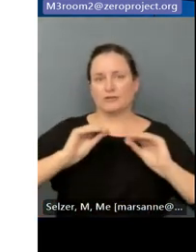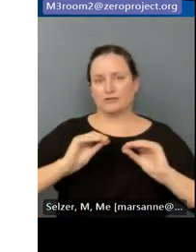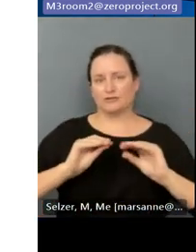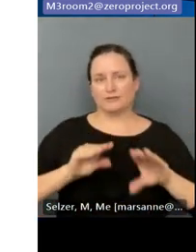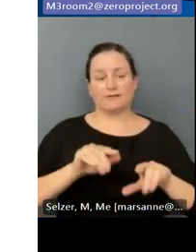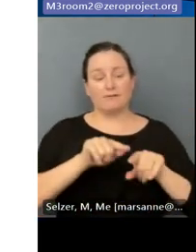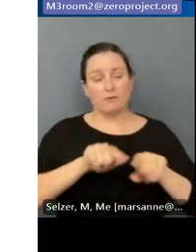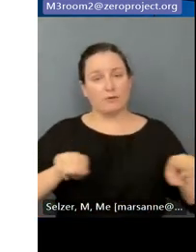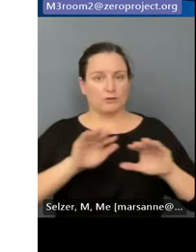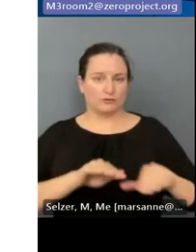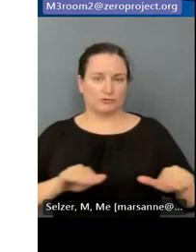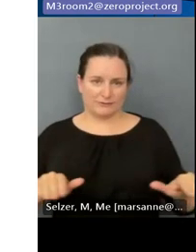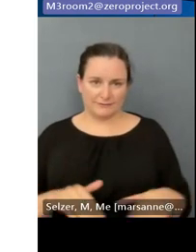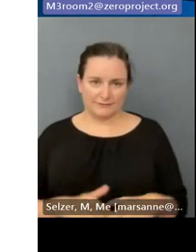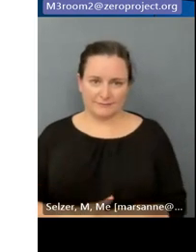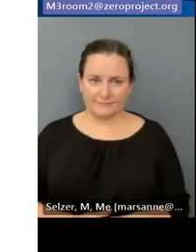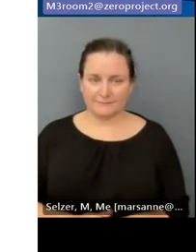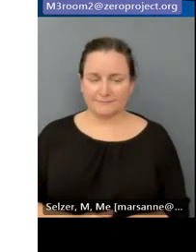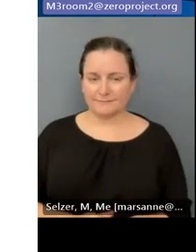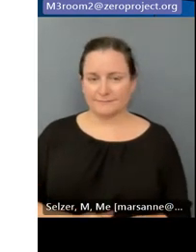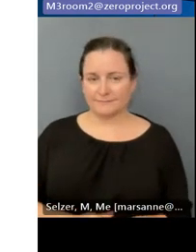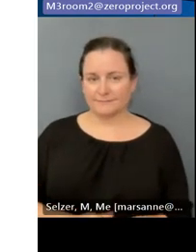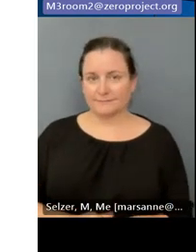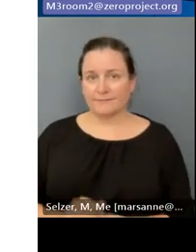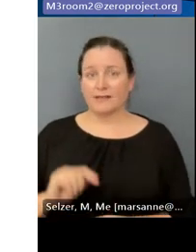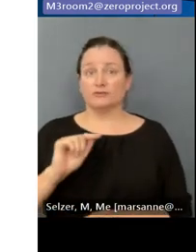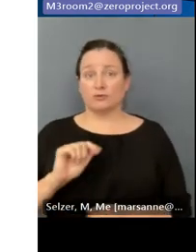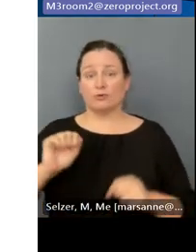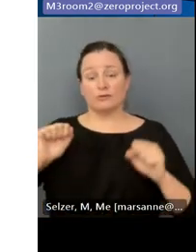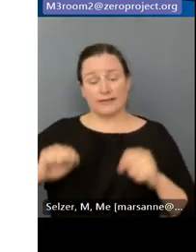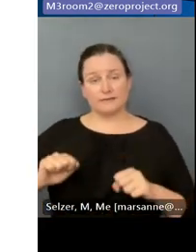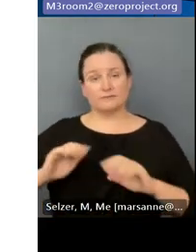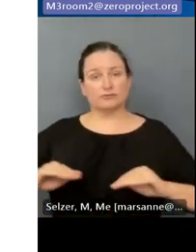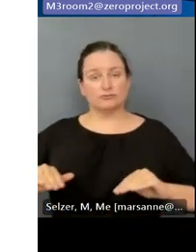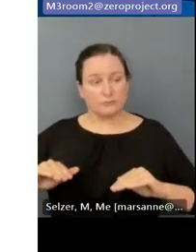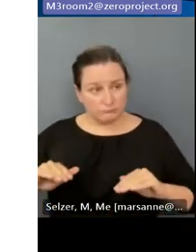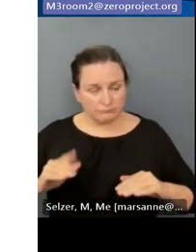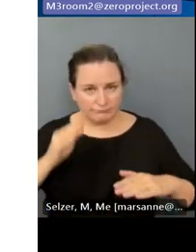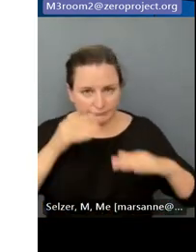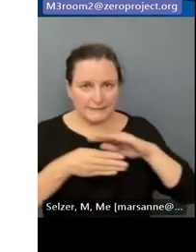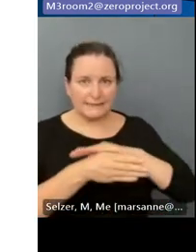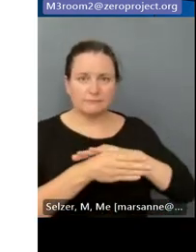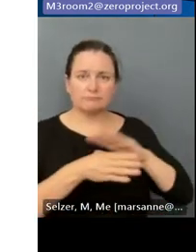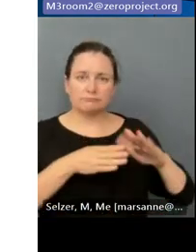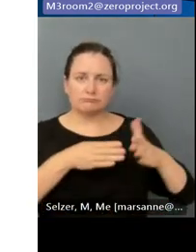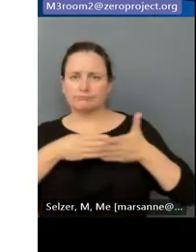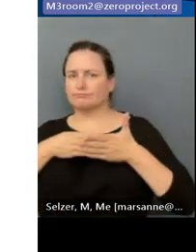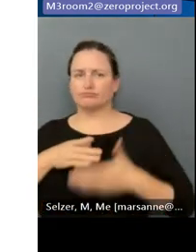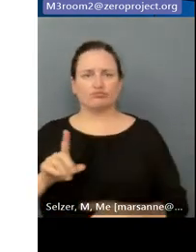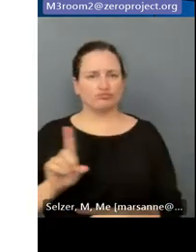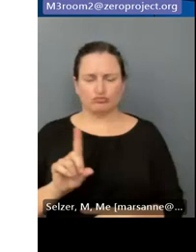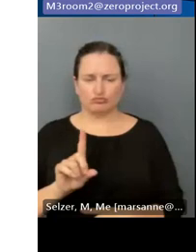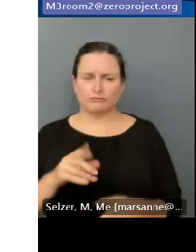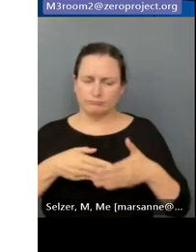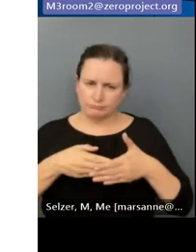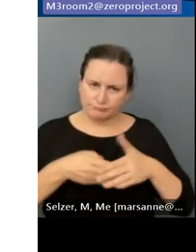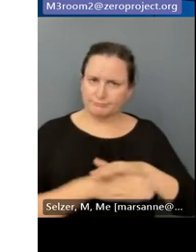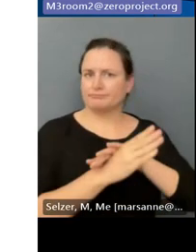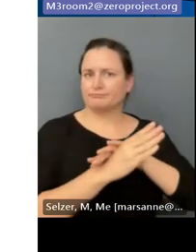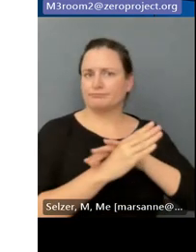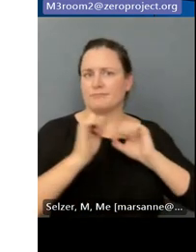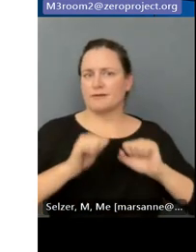research that eliminated barriers in the teaching and the learning process. I think that eliminated barriers is